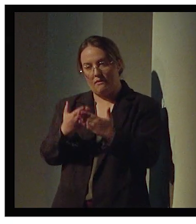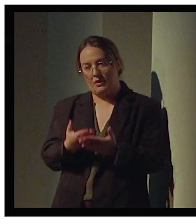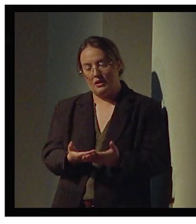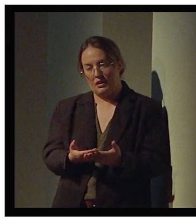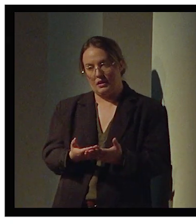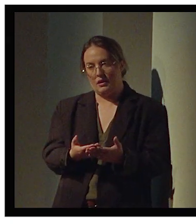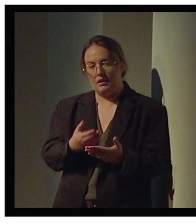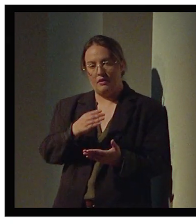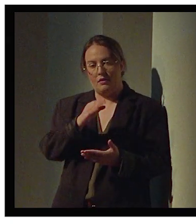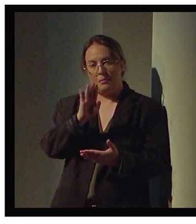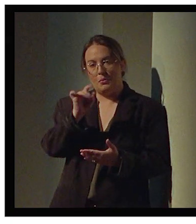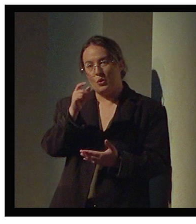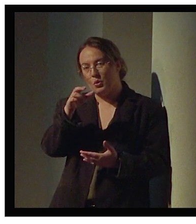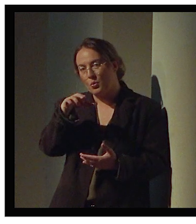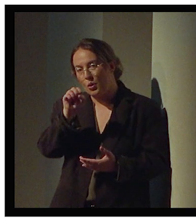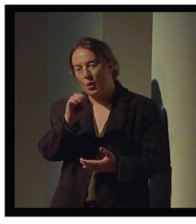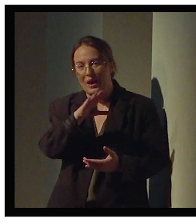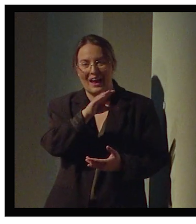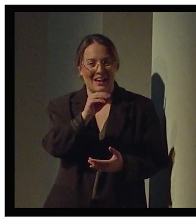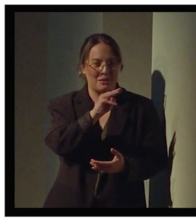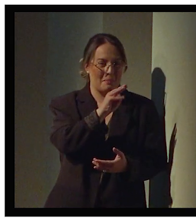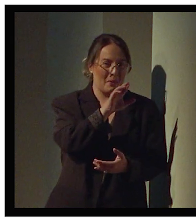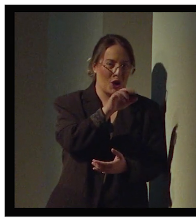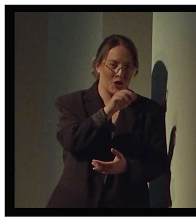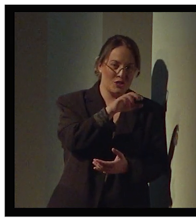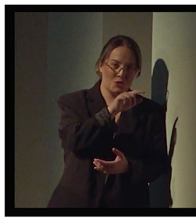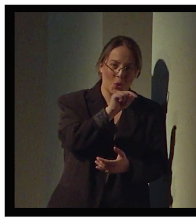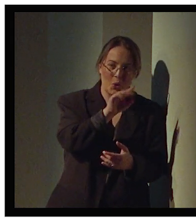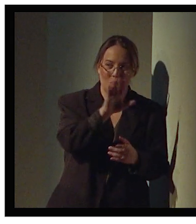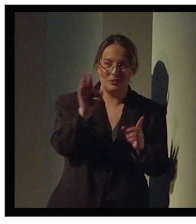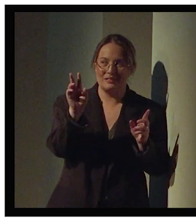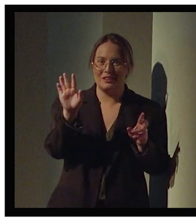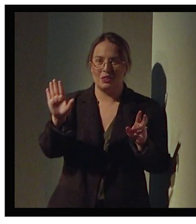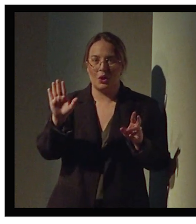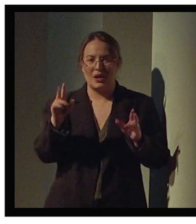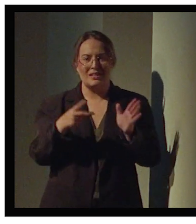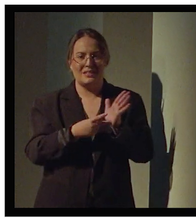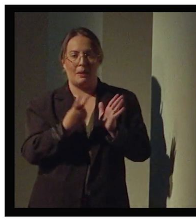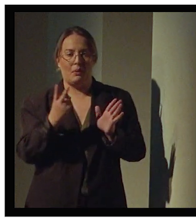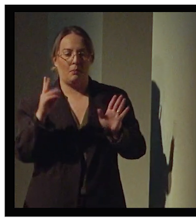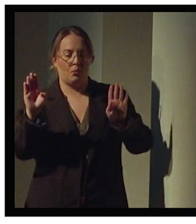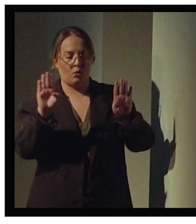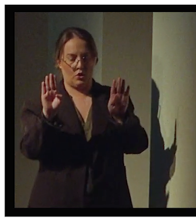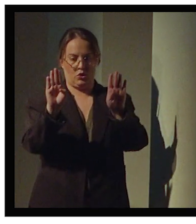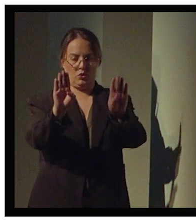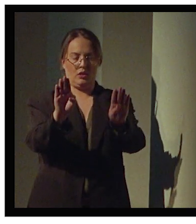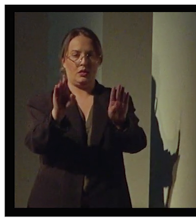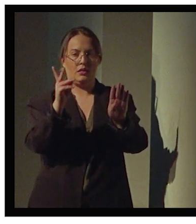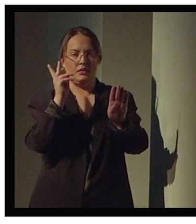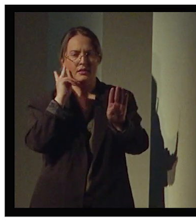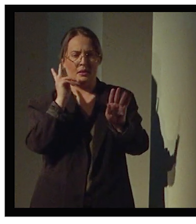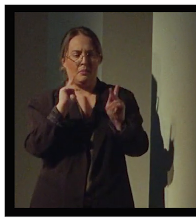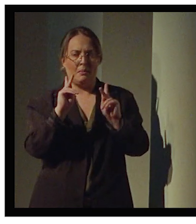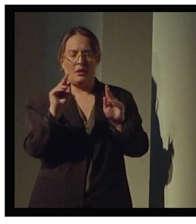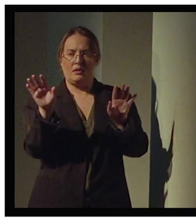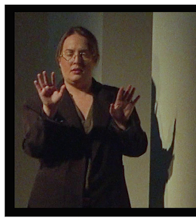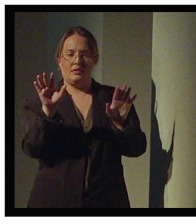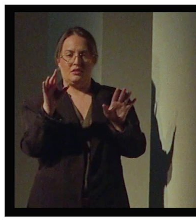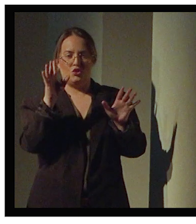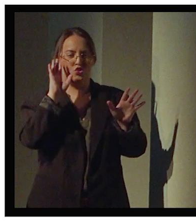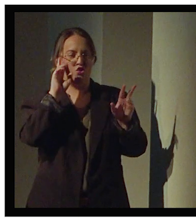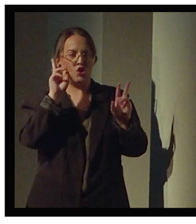double portraits side by side. It is no wonder that many critics and the public were disdainful and